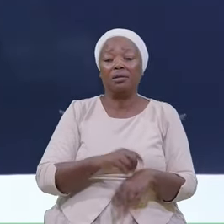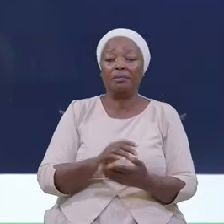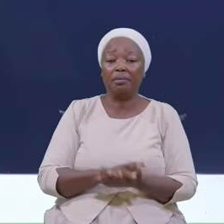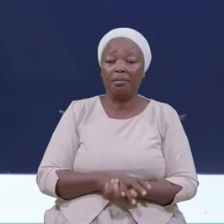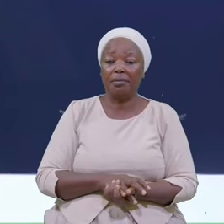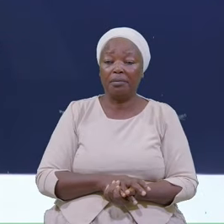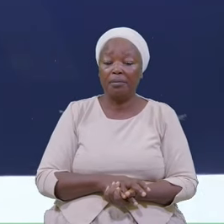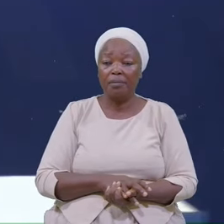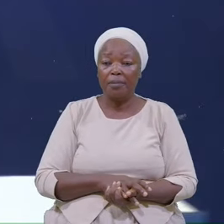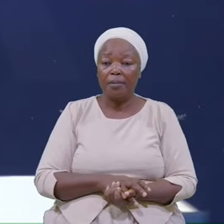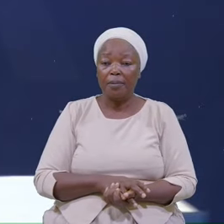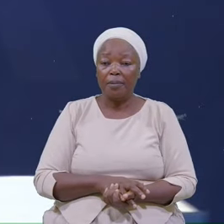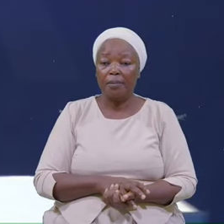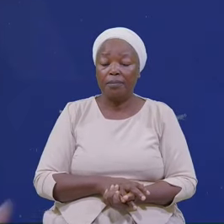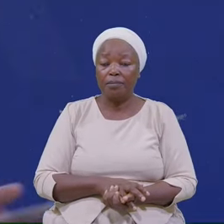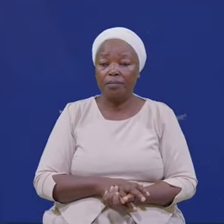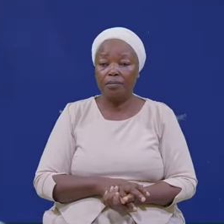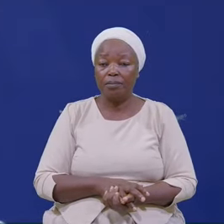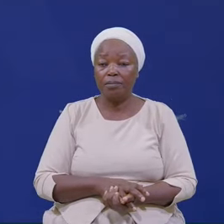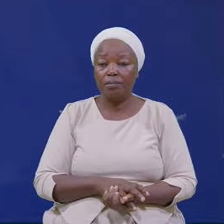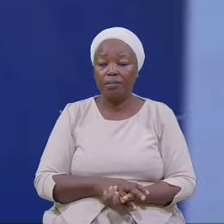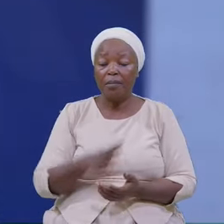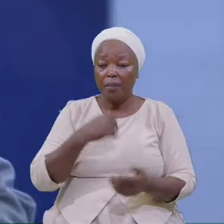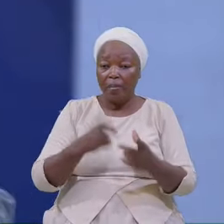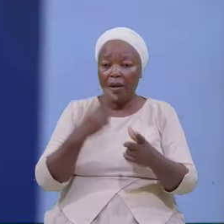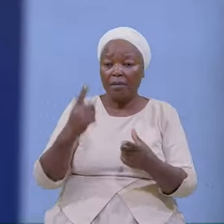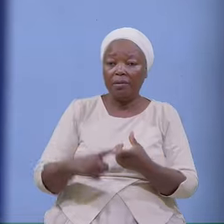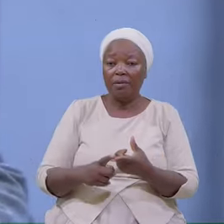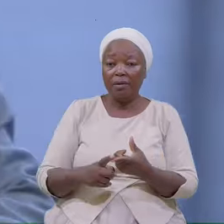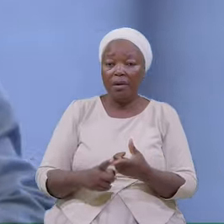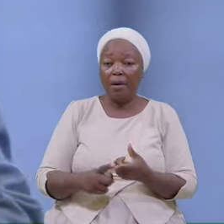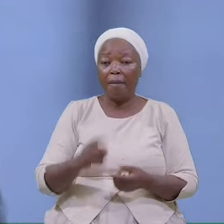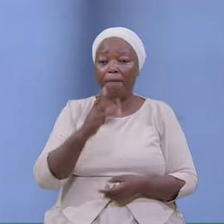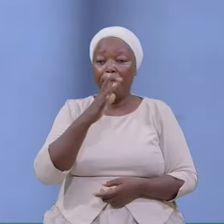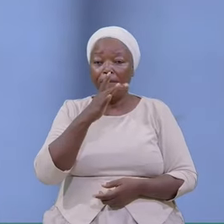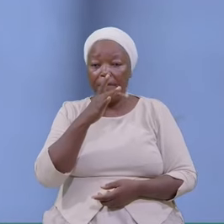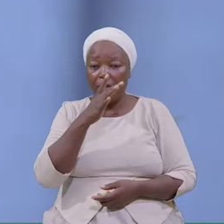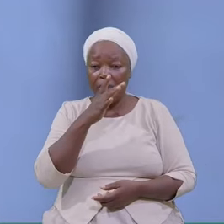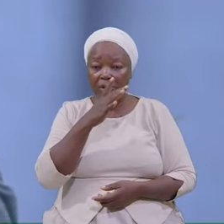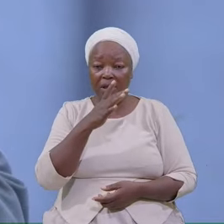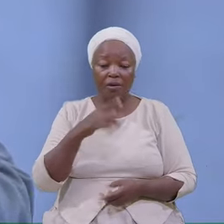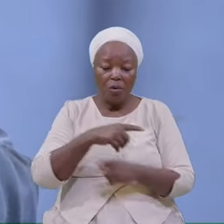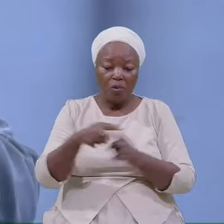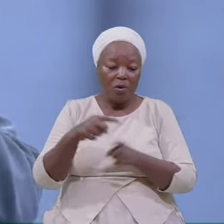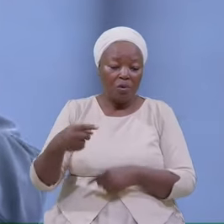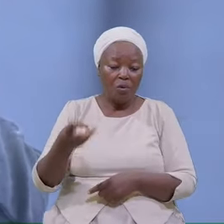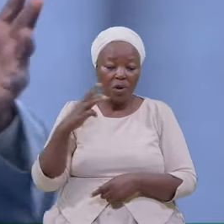le cœur, on reste ce que maman dit, parce que maman peut nous frapper. Mommy will, when we're not there,